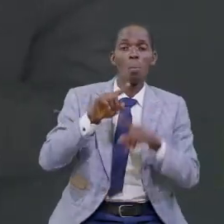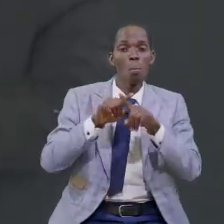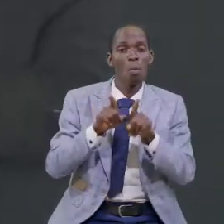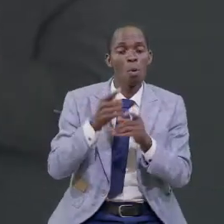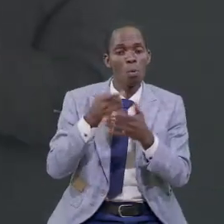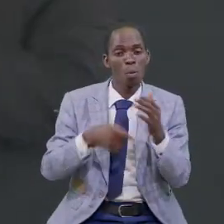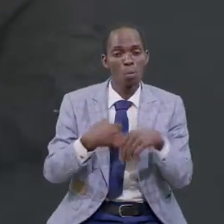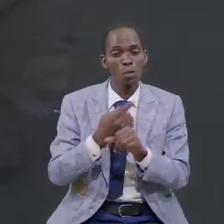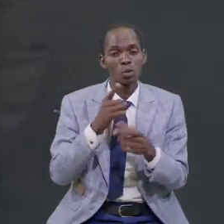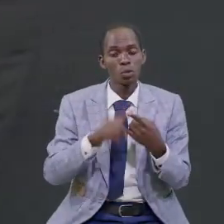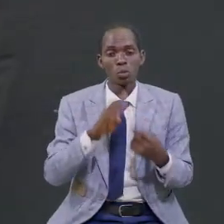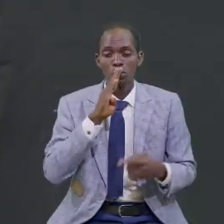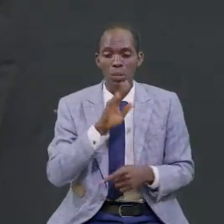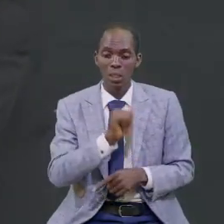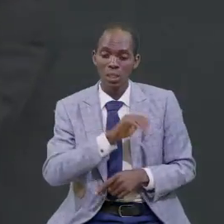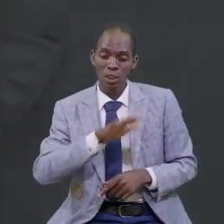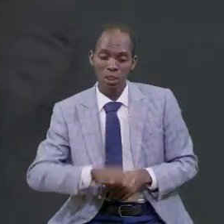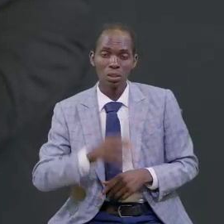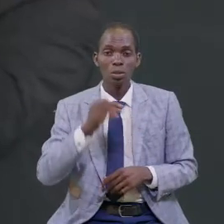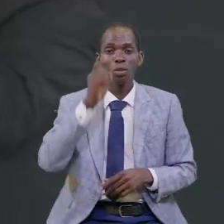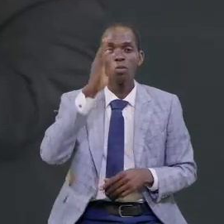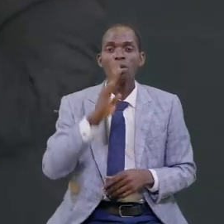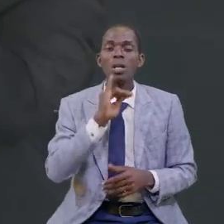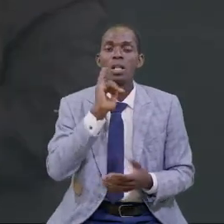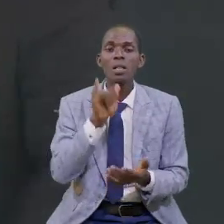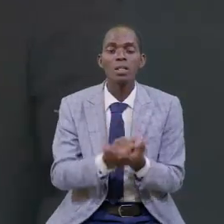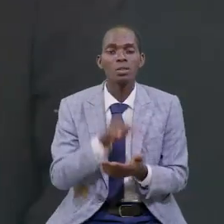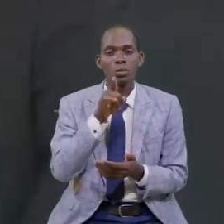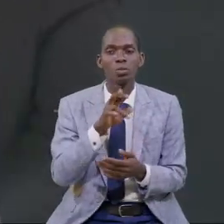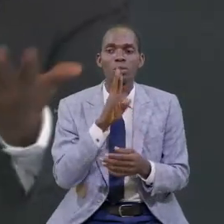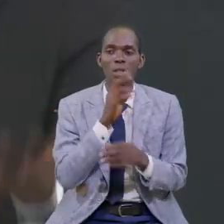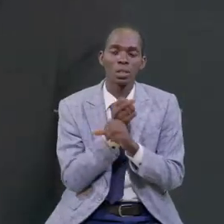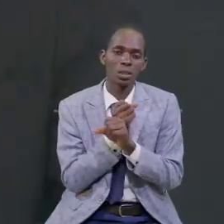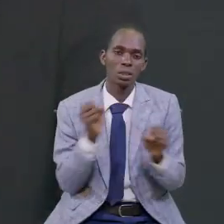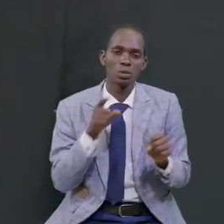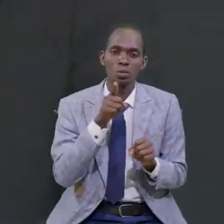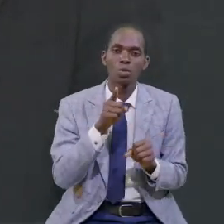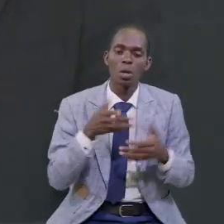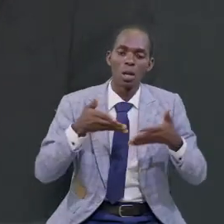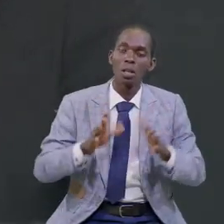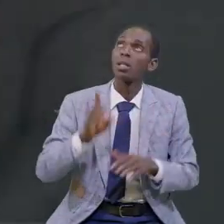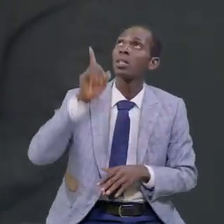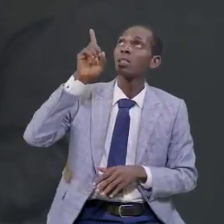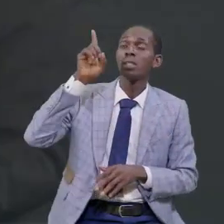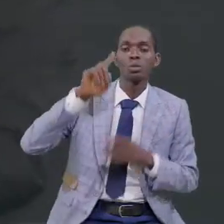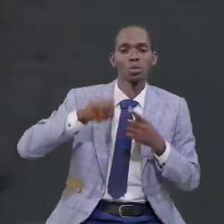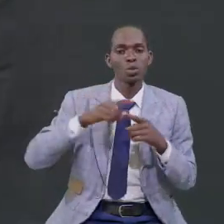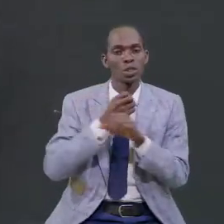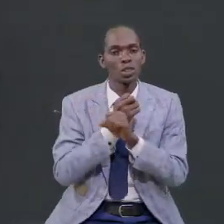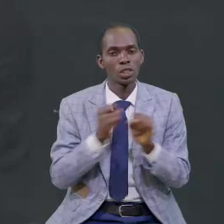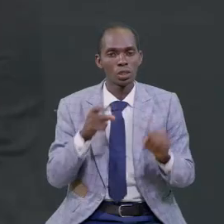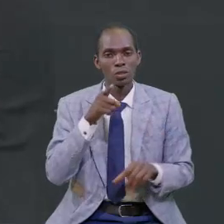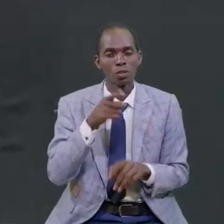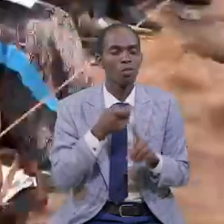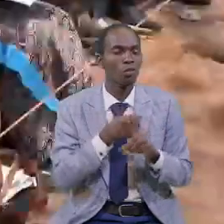is that you are saved. You allow him to save you from all your sins.